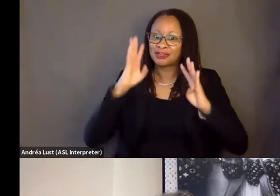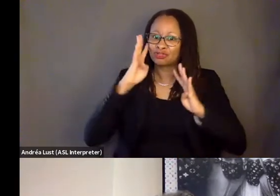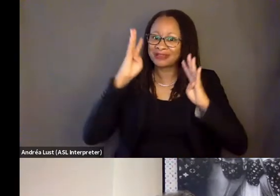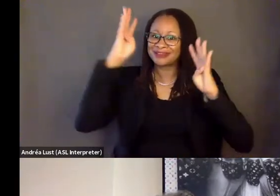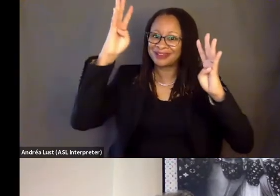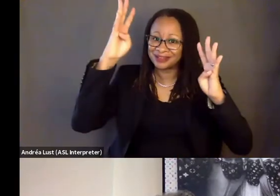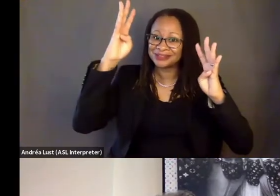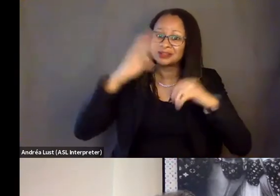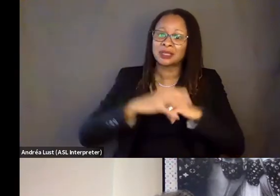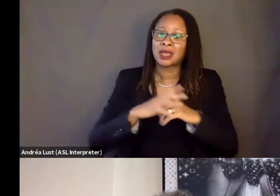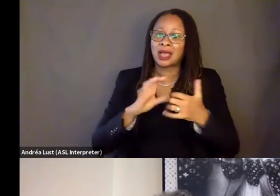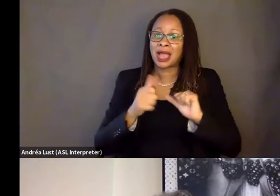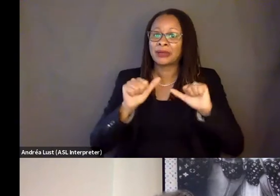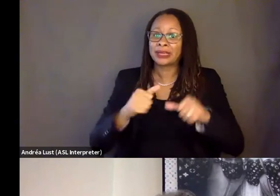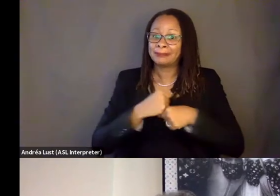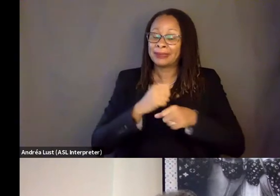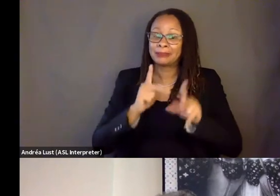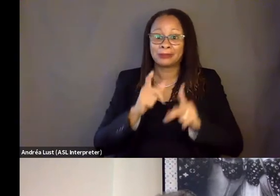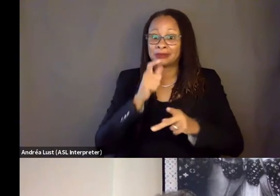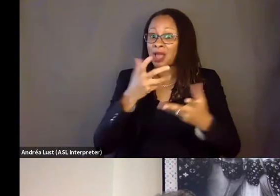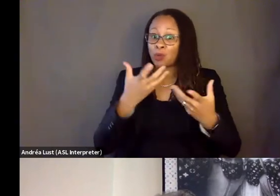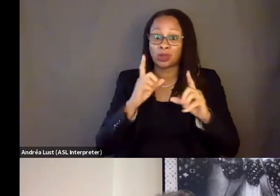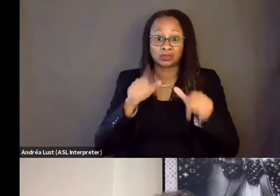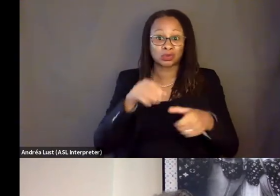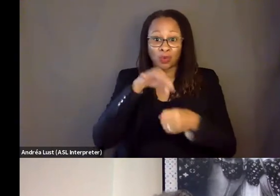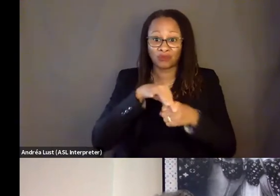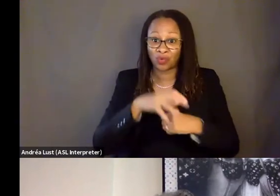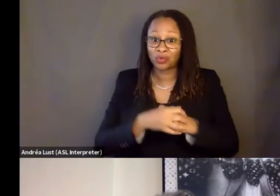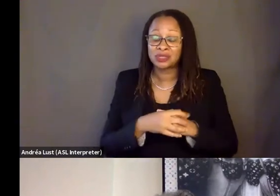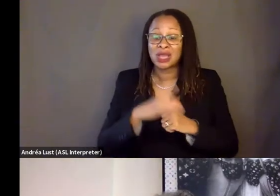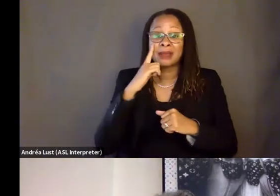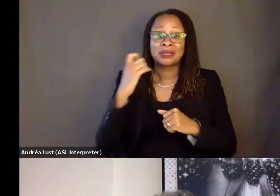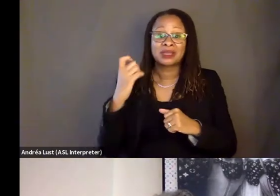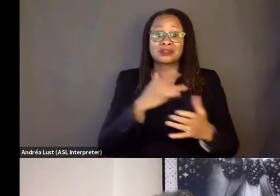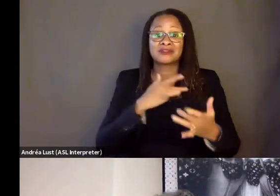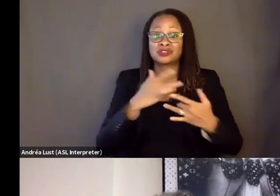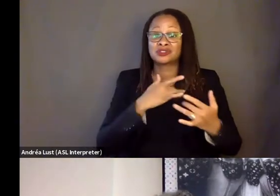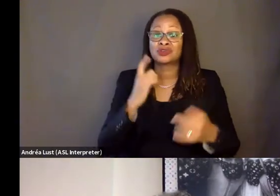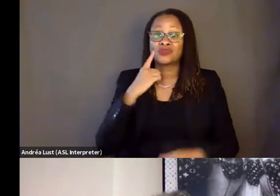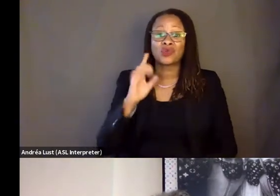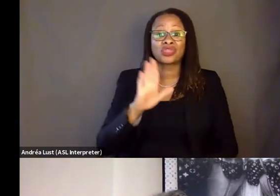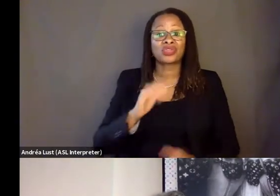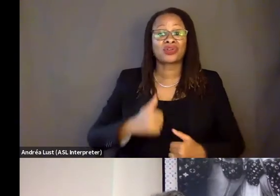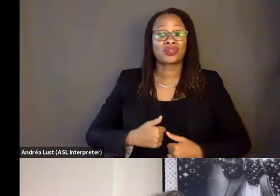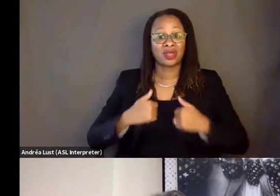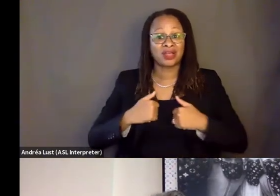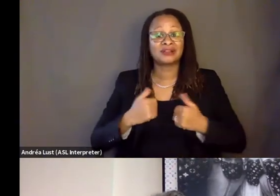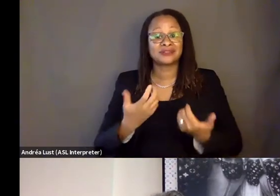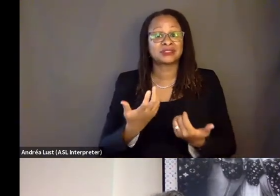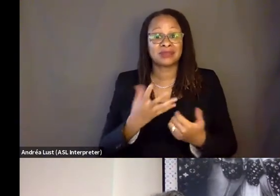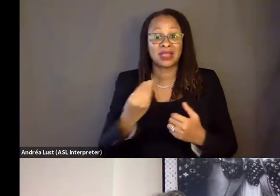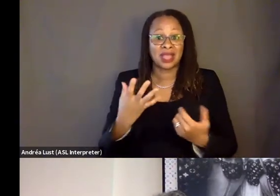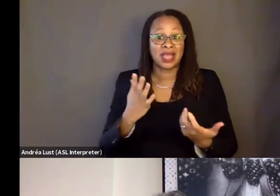how it can make people not want to vote because of the concern for their lives and